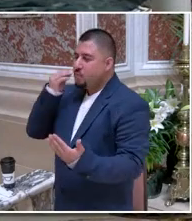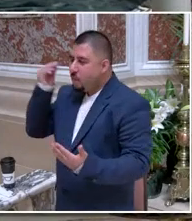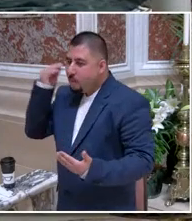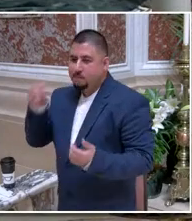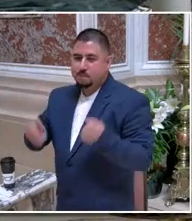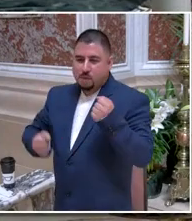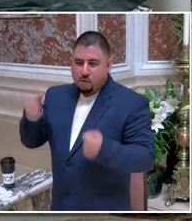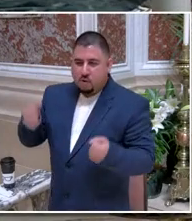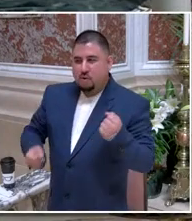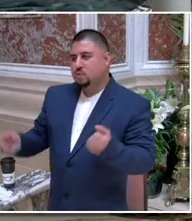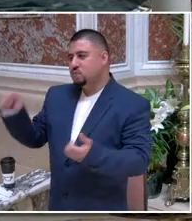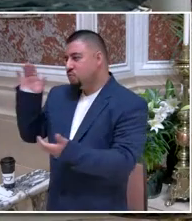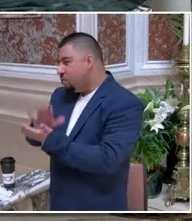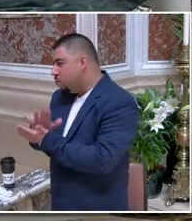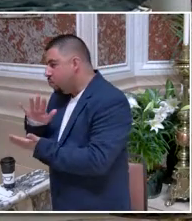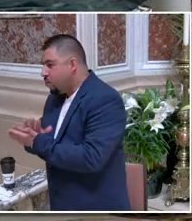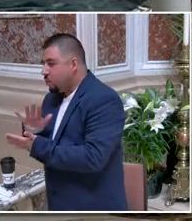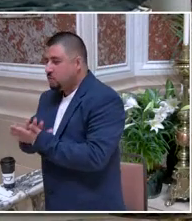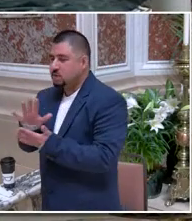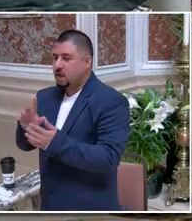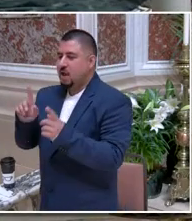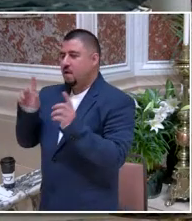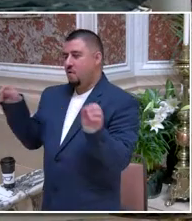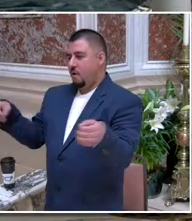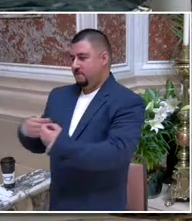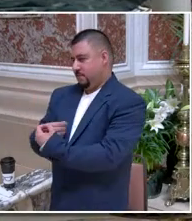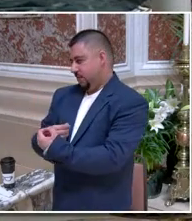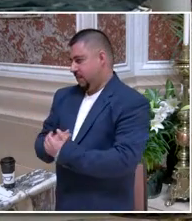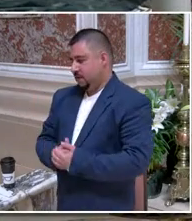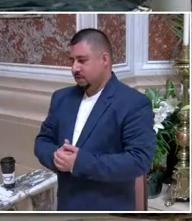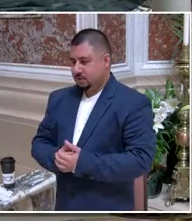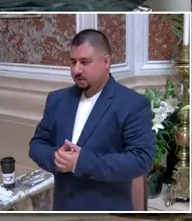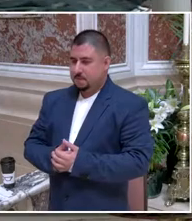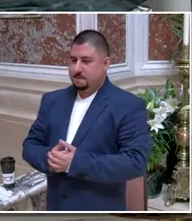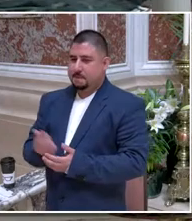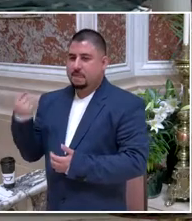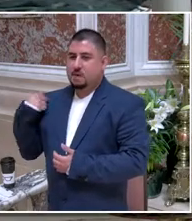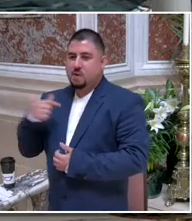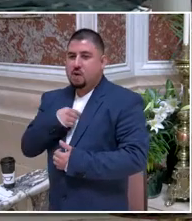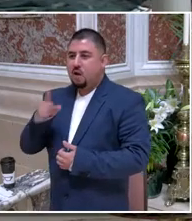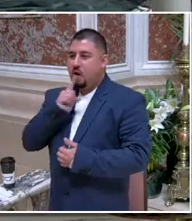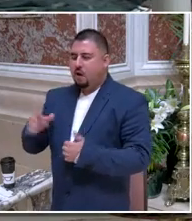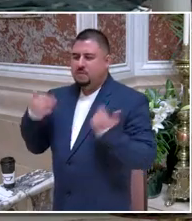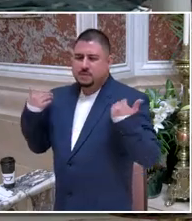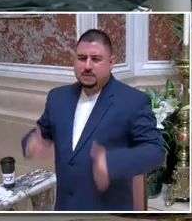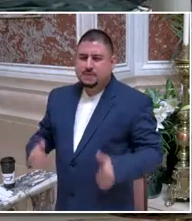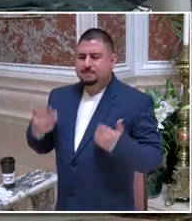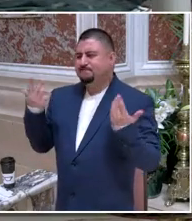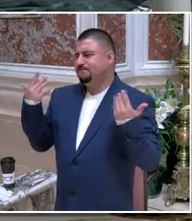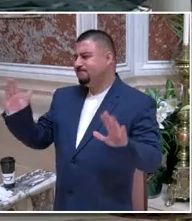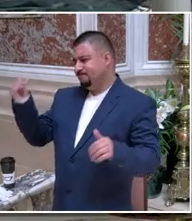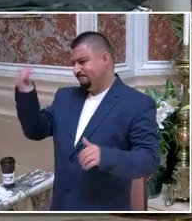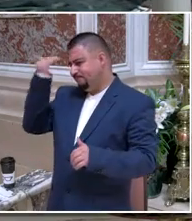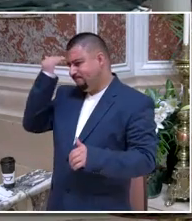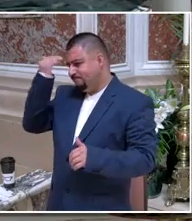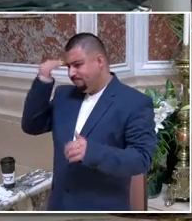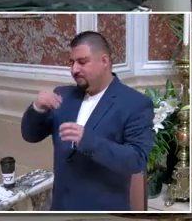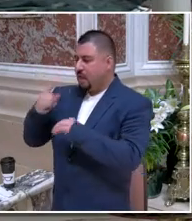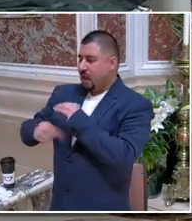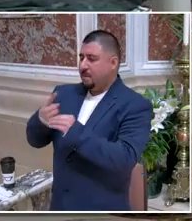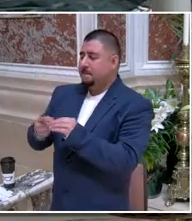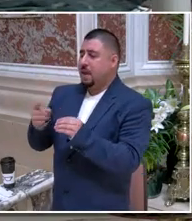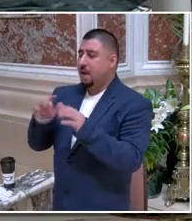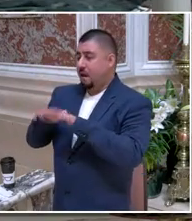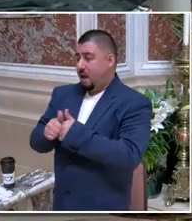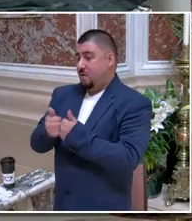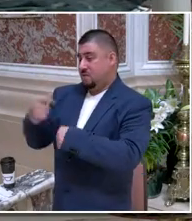cars, schools, and offices. We are very much aware of the